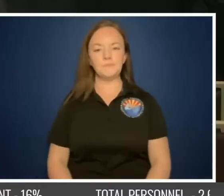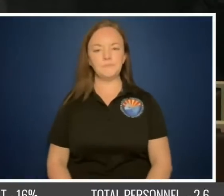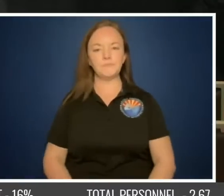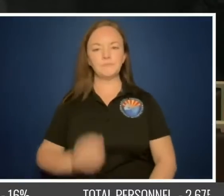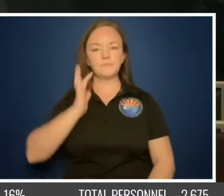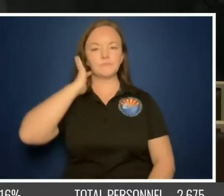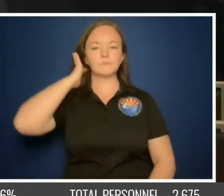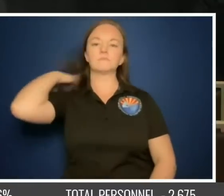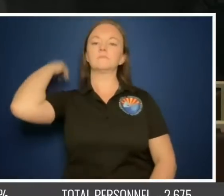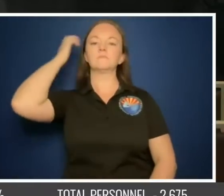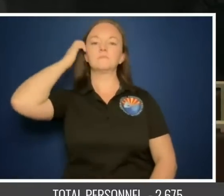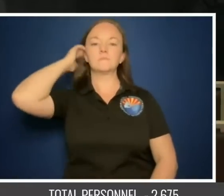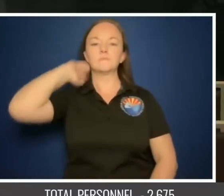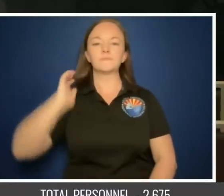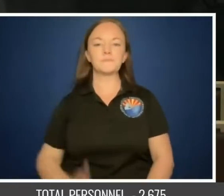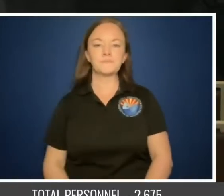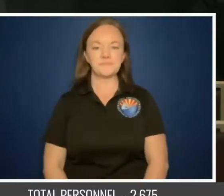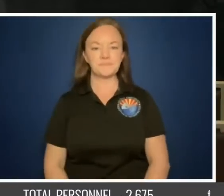Thank you.